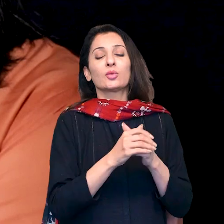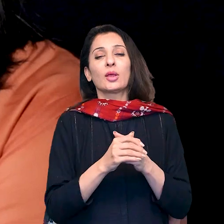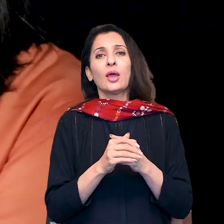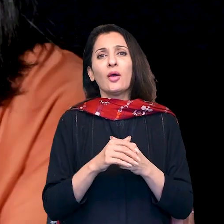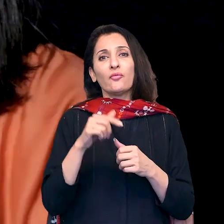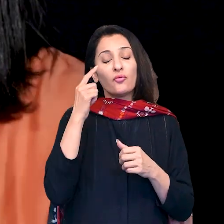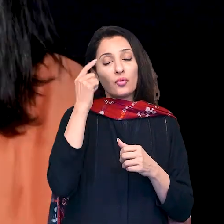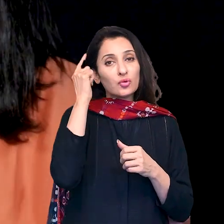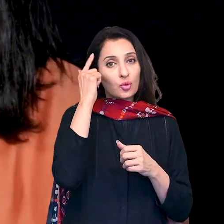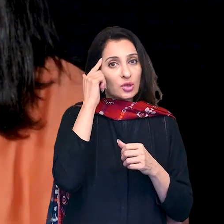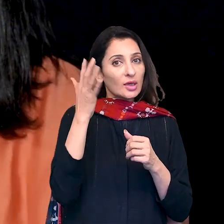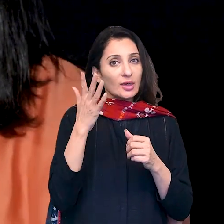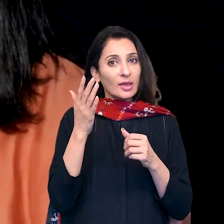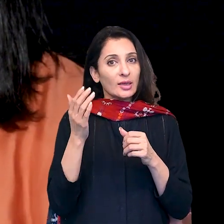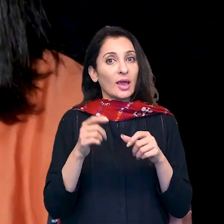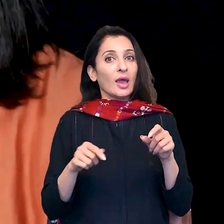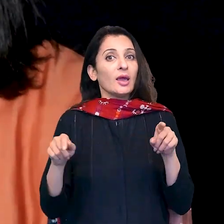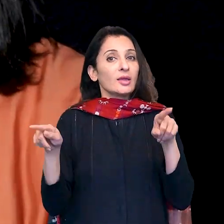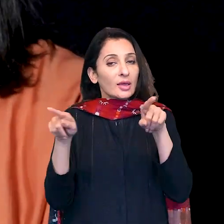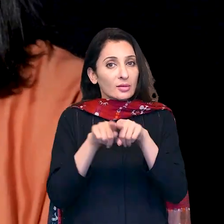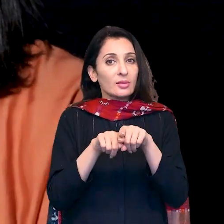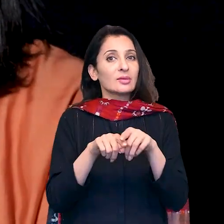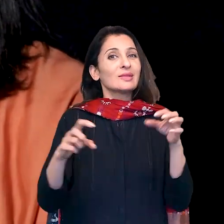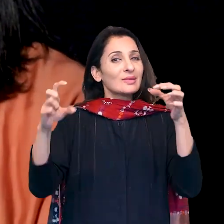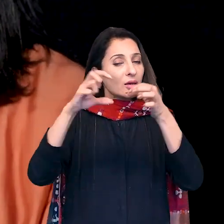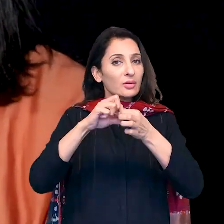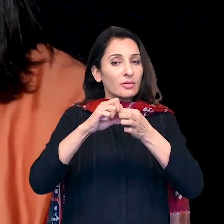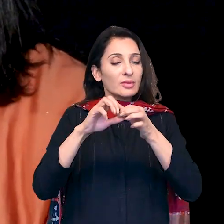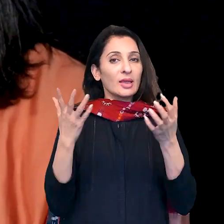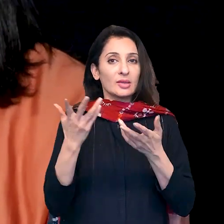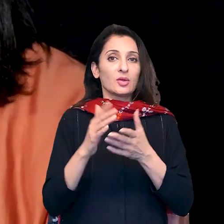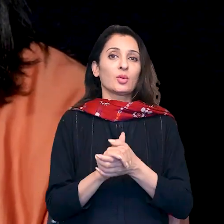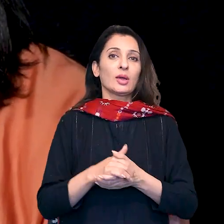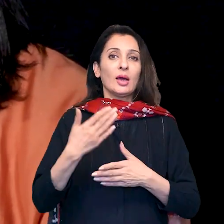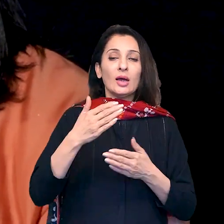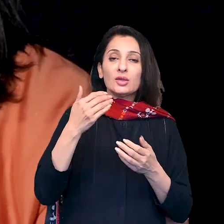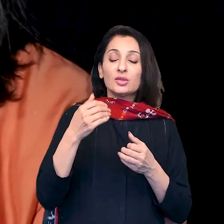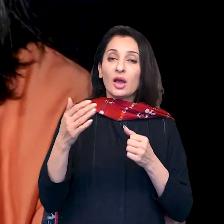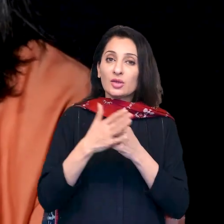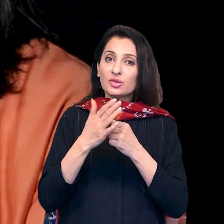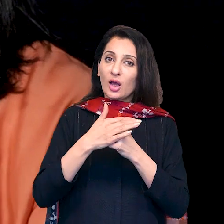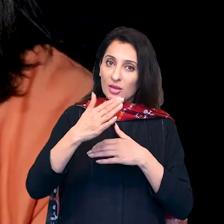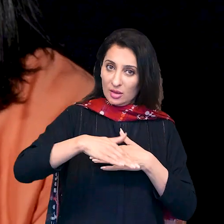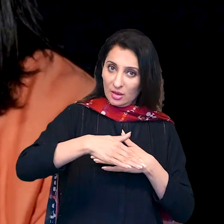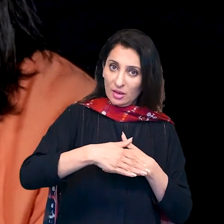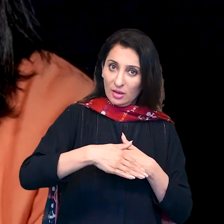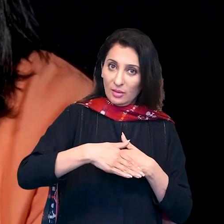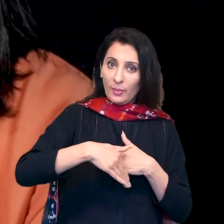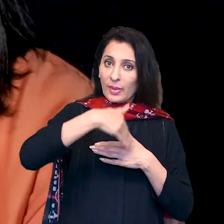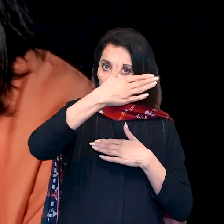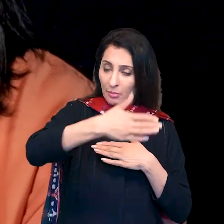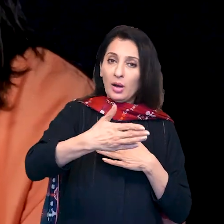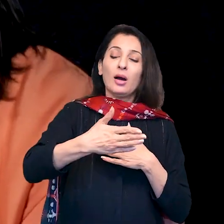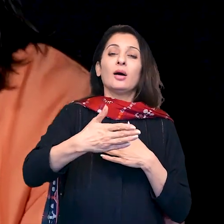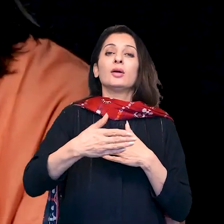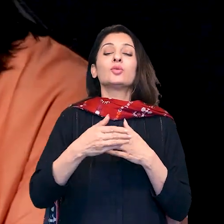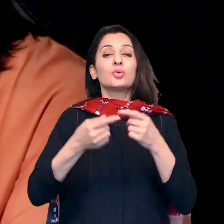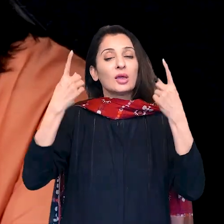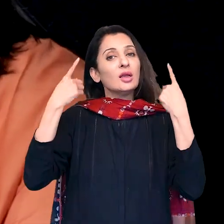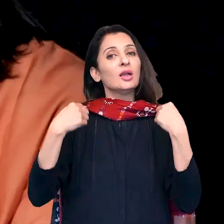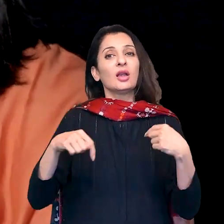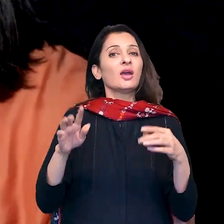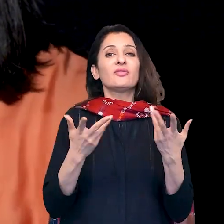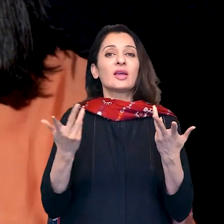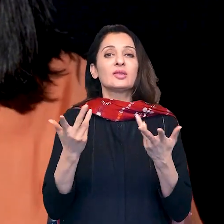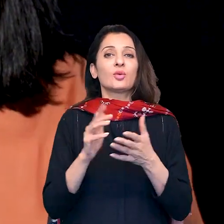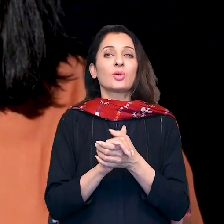to decide where their life will be going. So I feel it is very important to start thinking, what is it that you want in your relationship? And